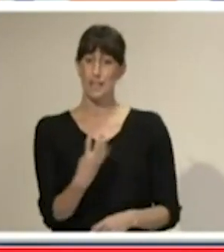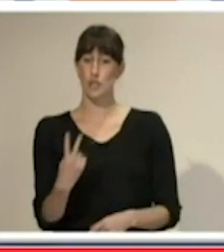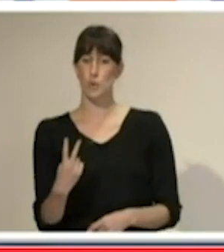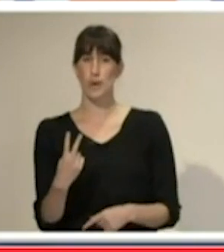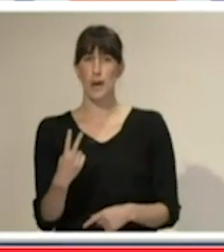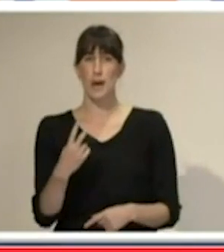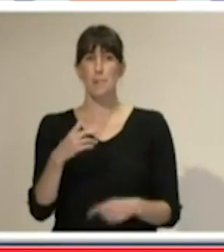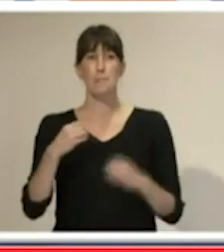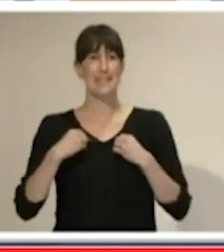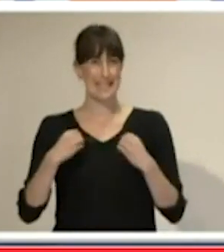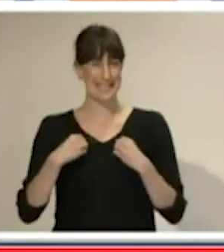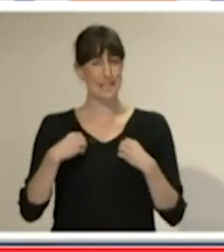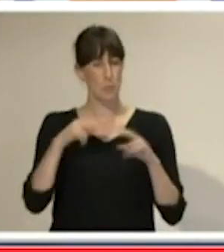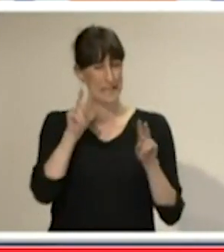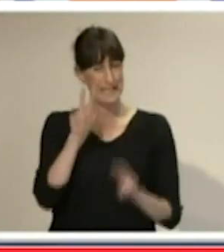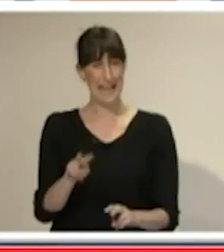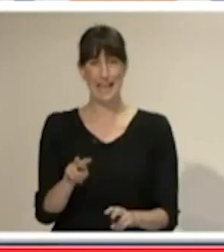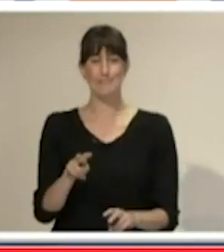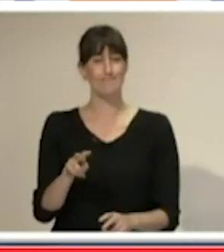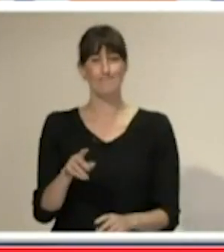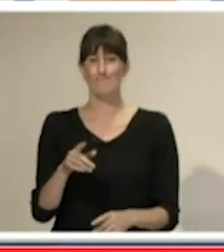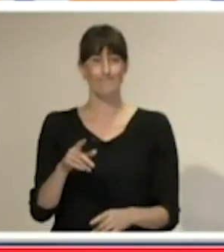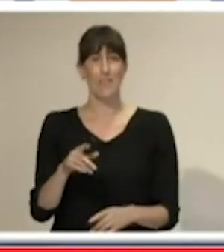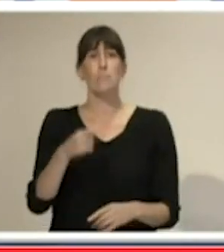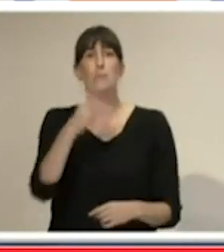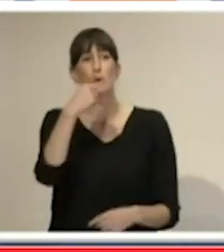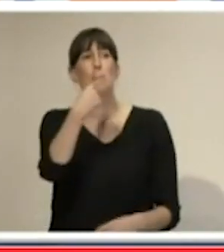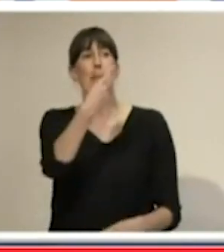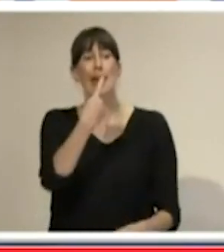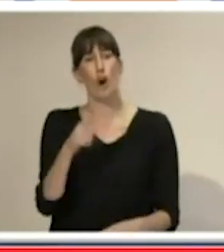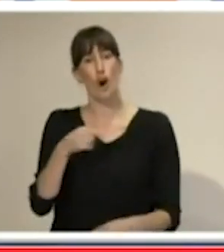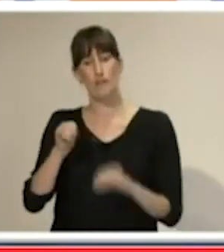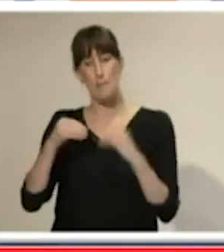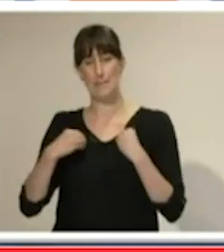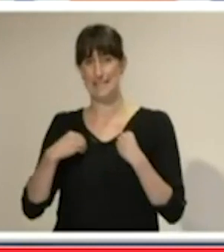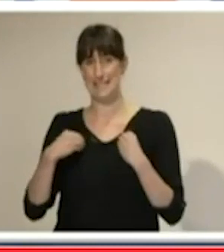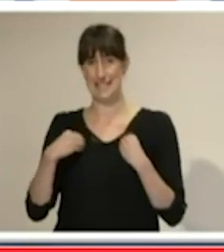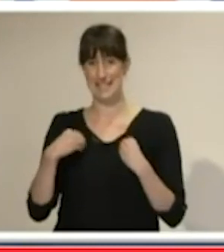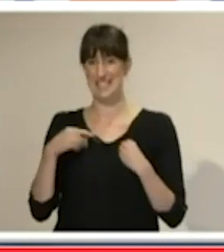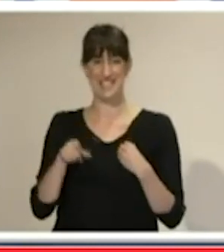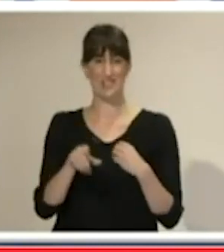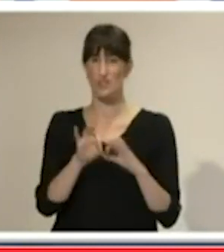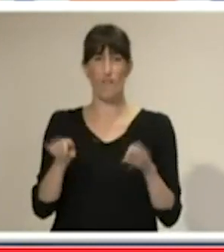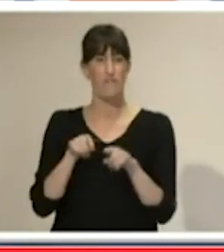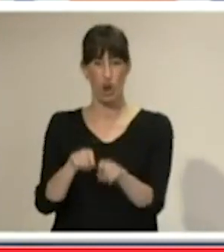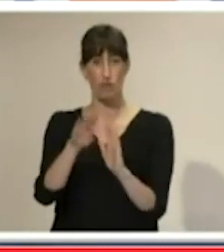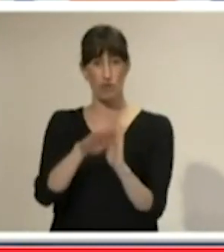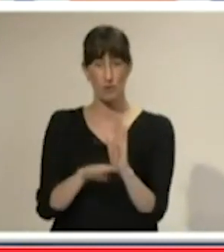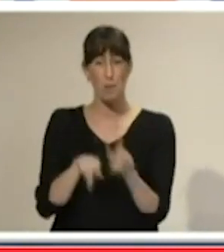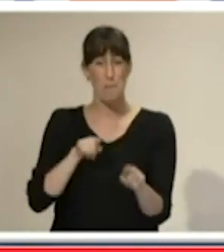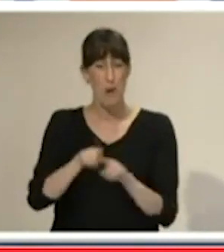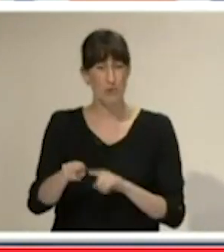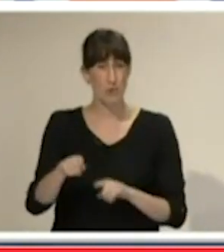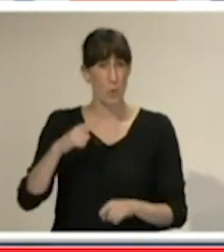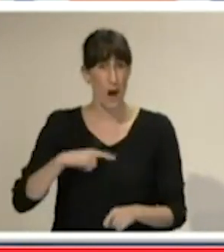businesses not complying with Level 3 rules were made. Most related, though, interestingly, to a lack of